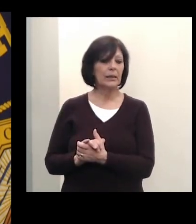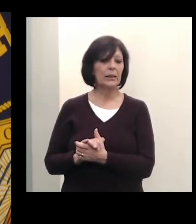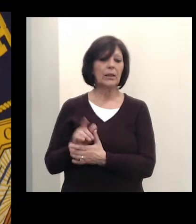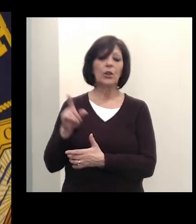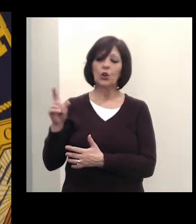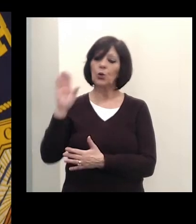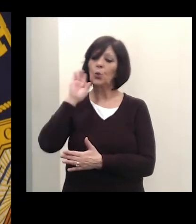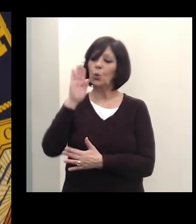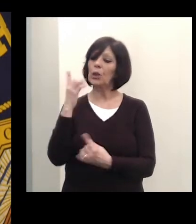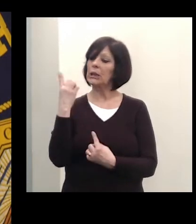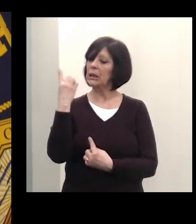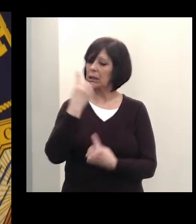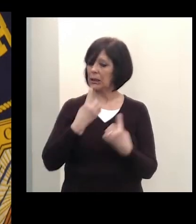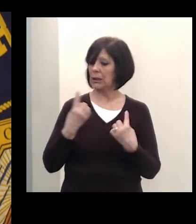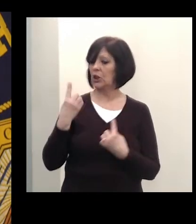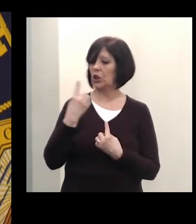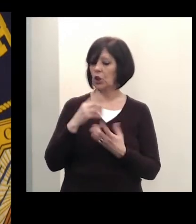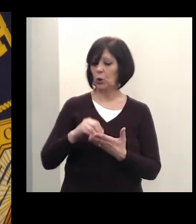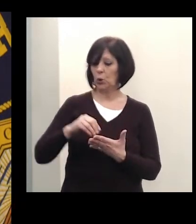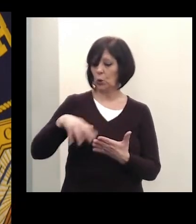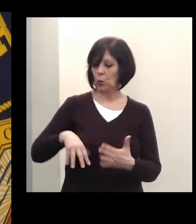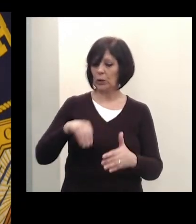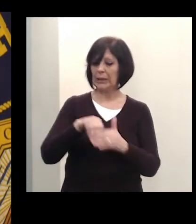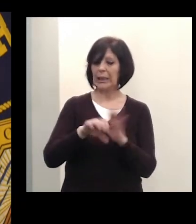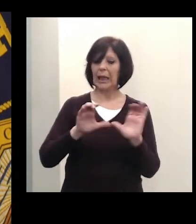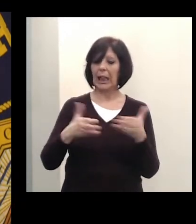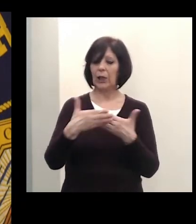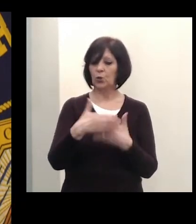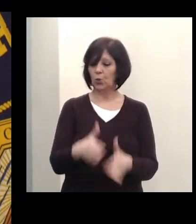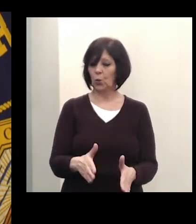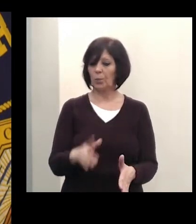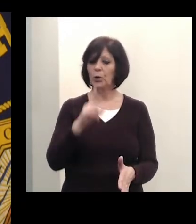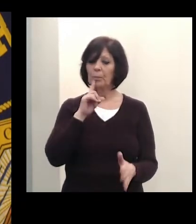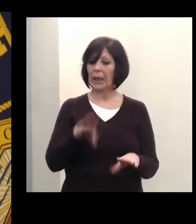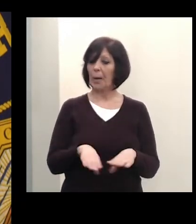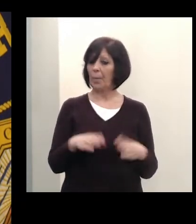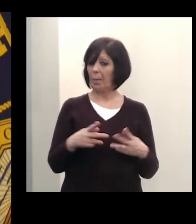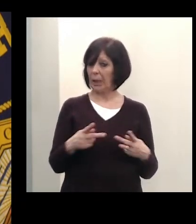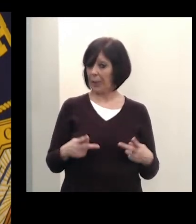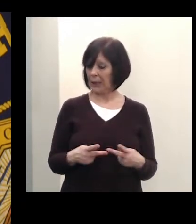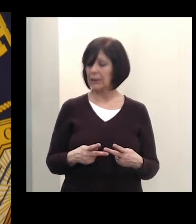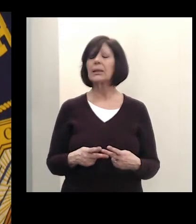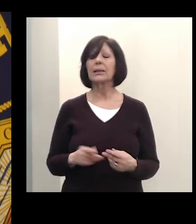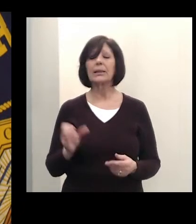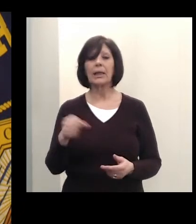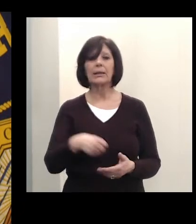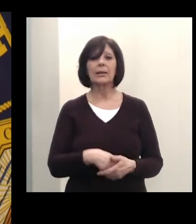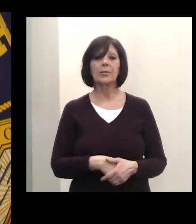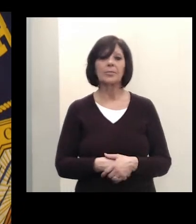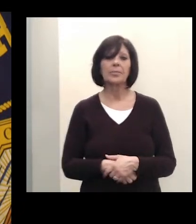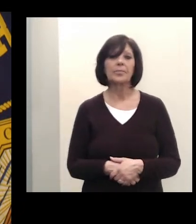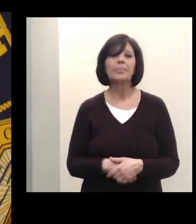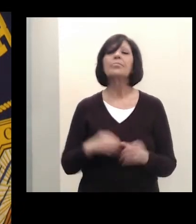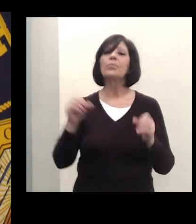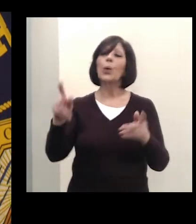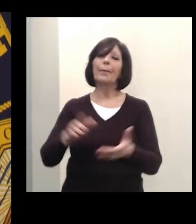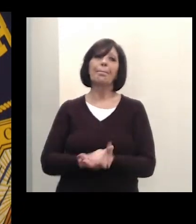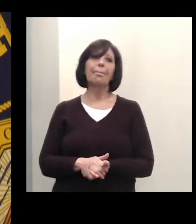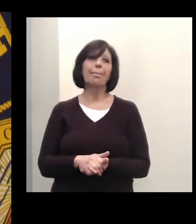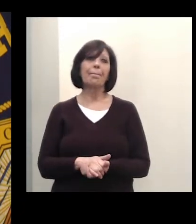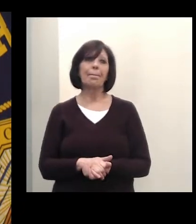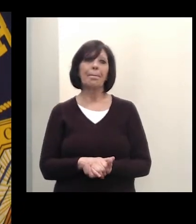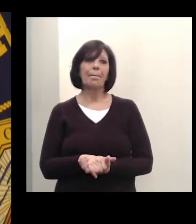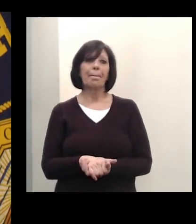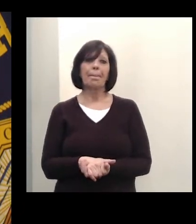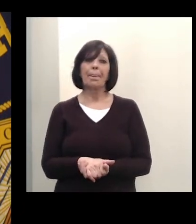consider students in the classroom to be public places? Yes, Okay, thank you. it's owned